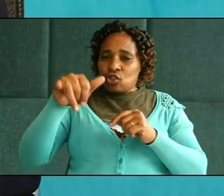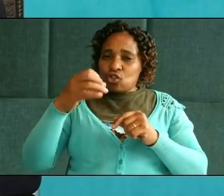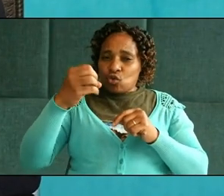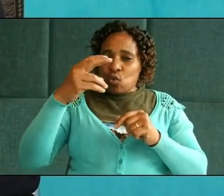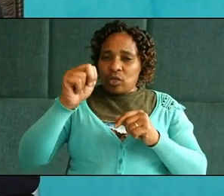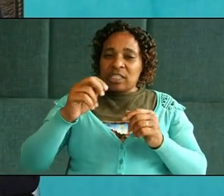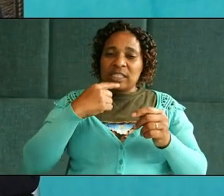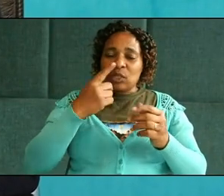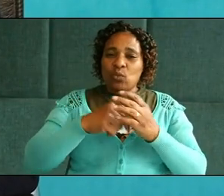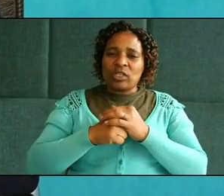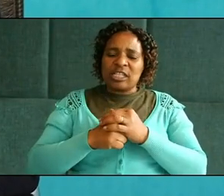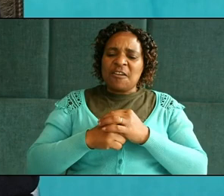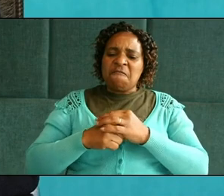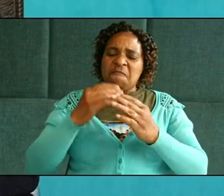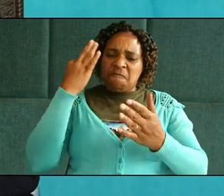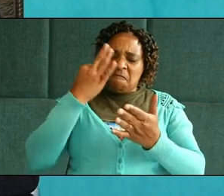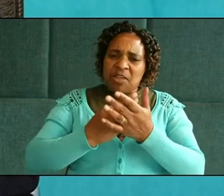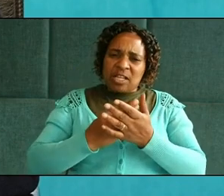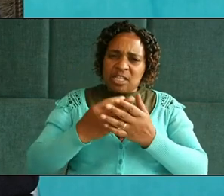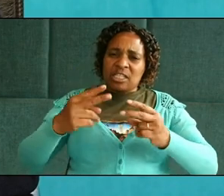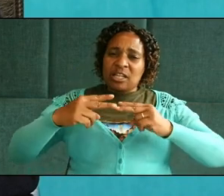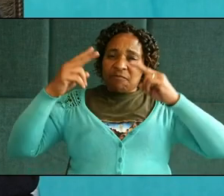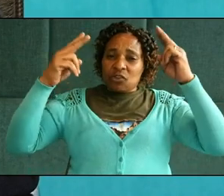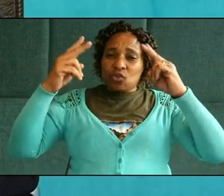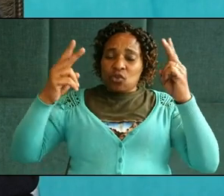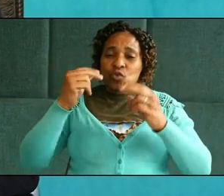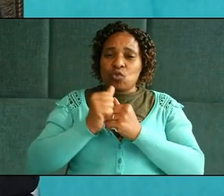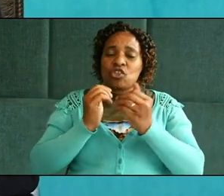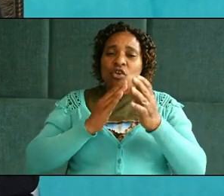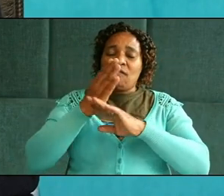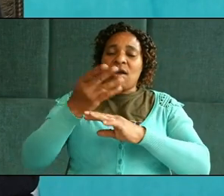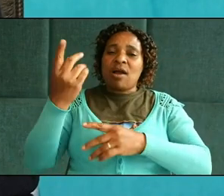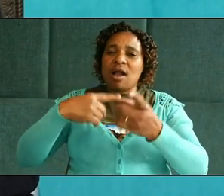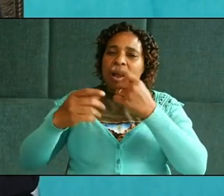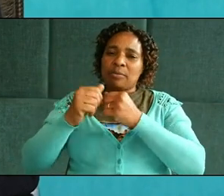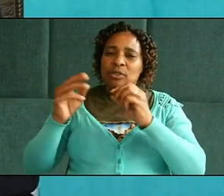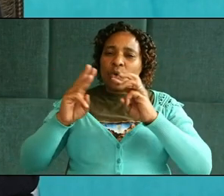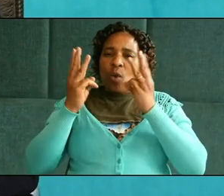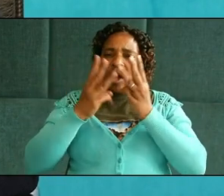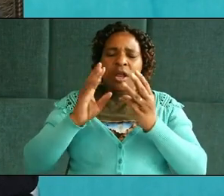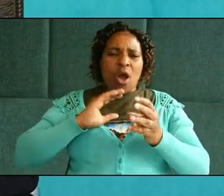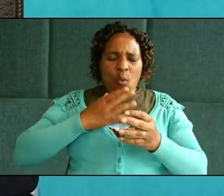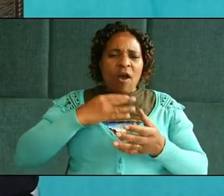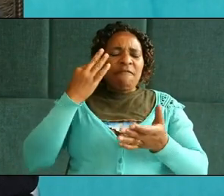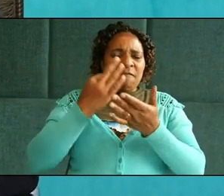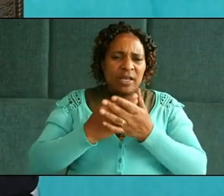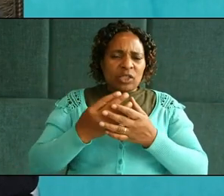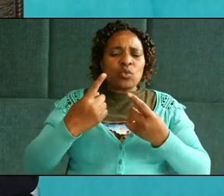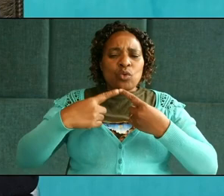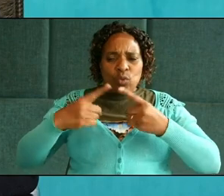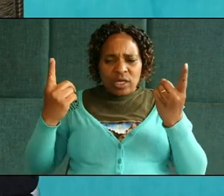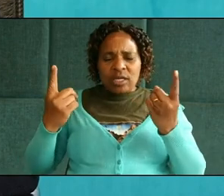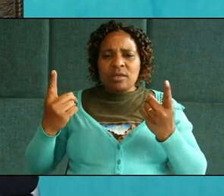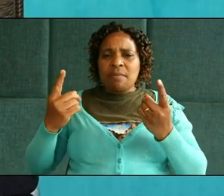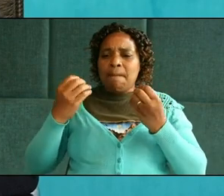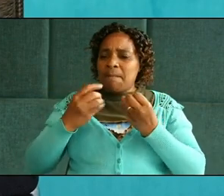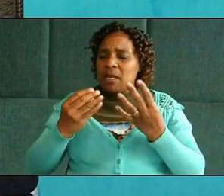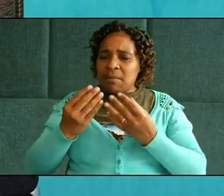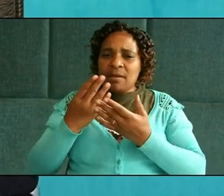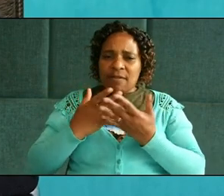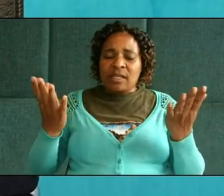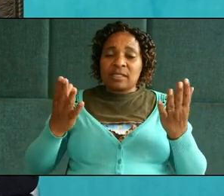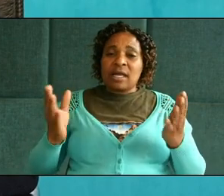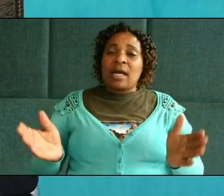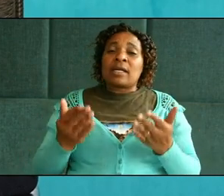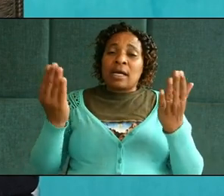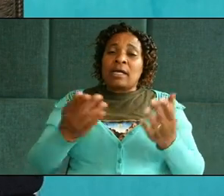faith is a victory that overcomes the world. Our faith can help us conquer very many things. So I'd encourage each one of us